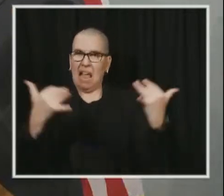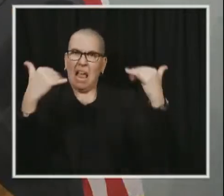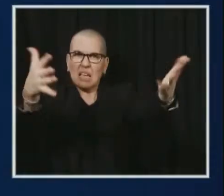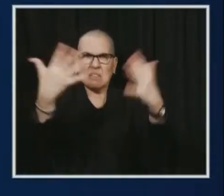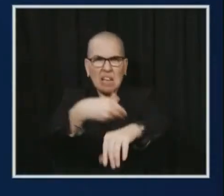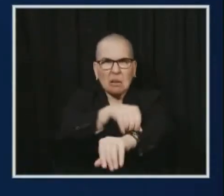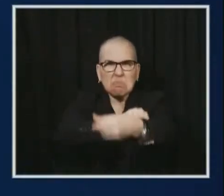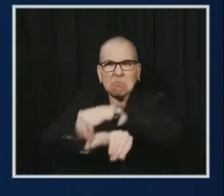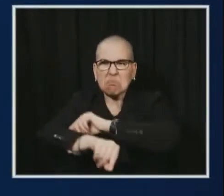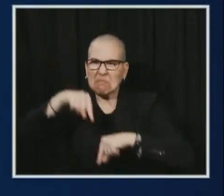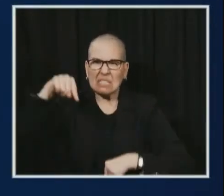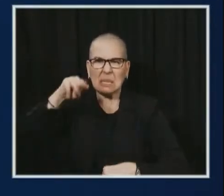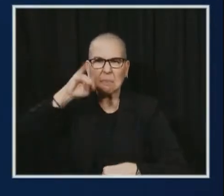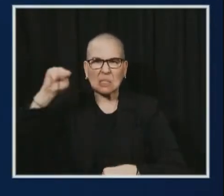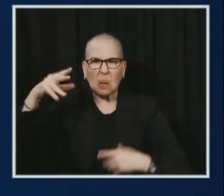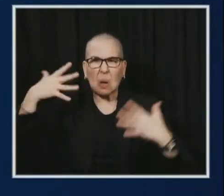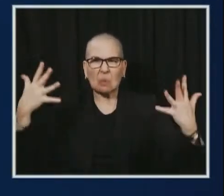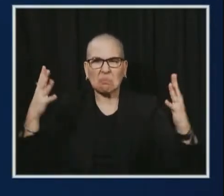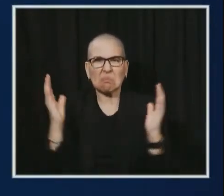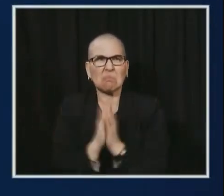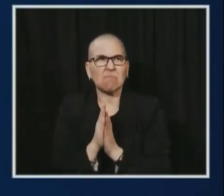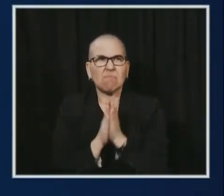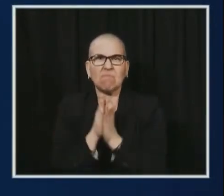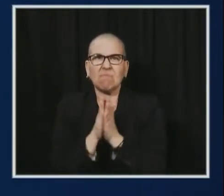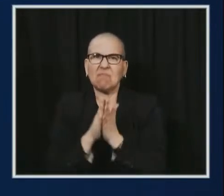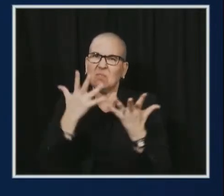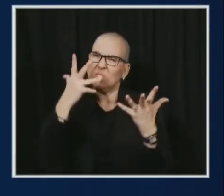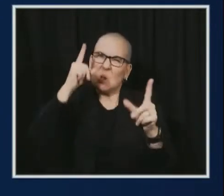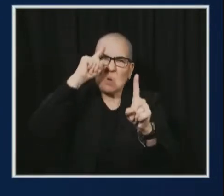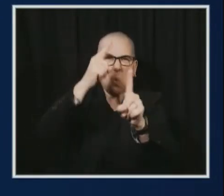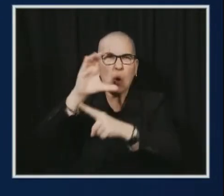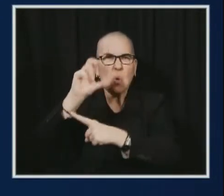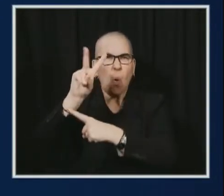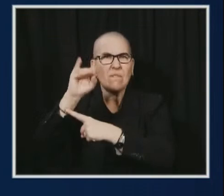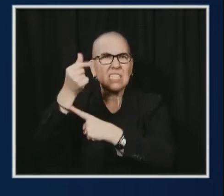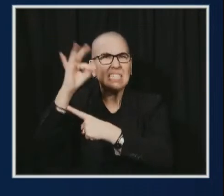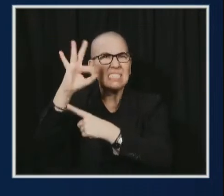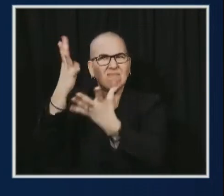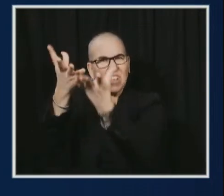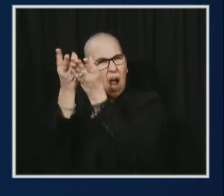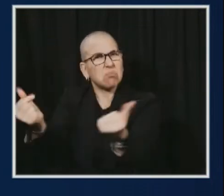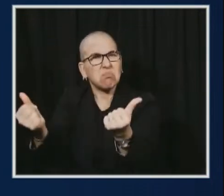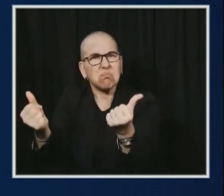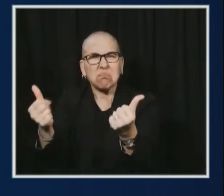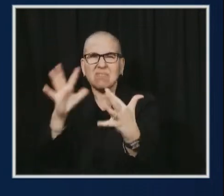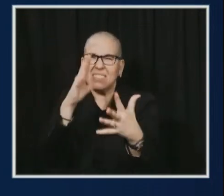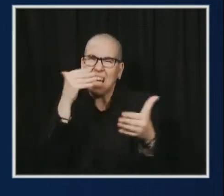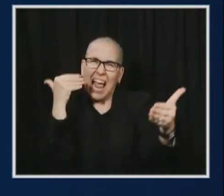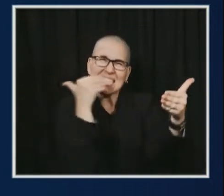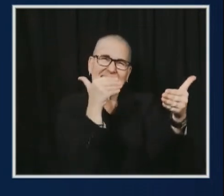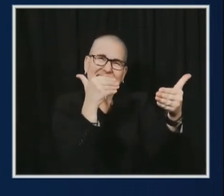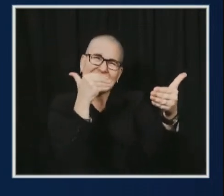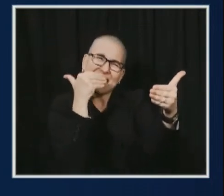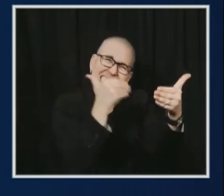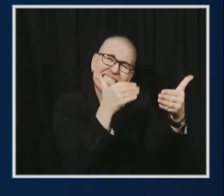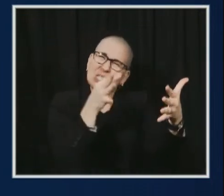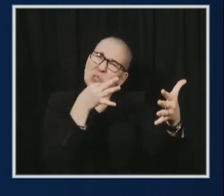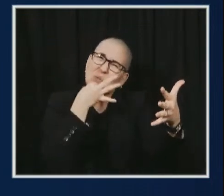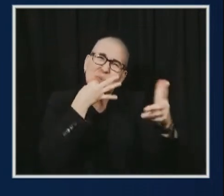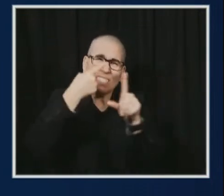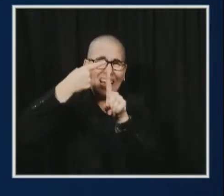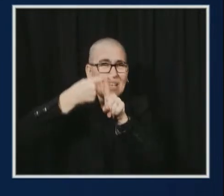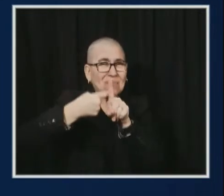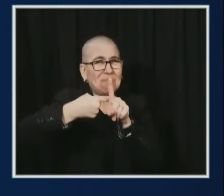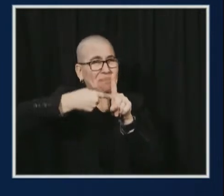vaccine now. Every shot that's administered is one day closer. And the next few months, things are going to start to